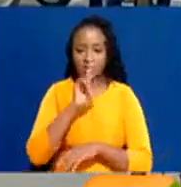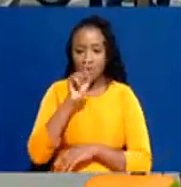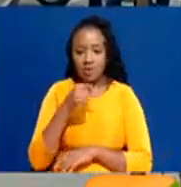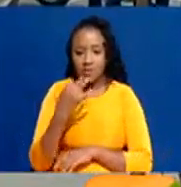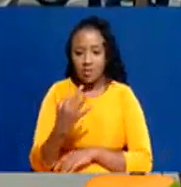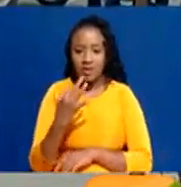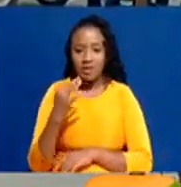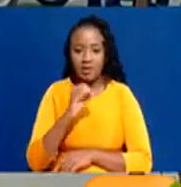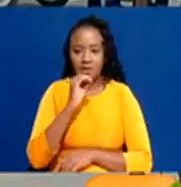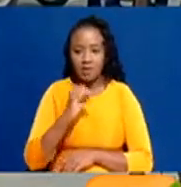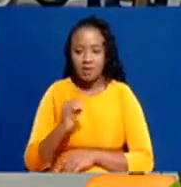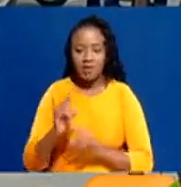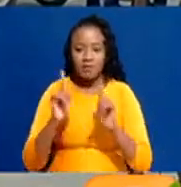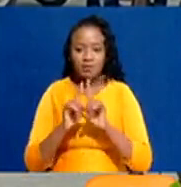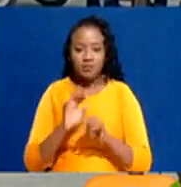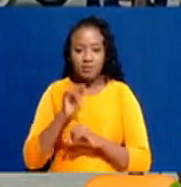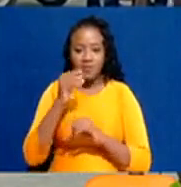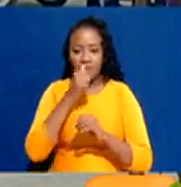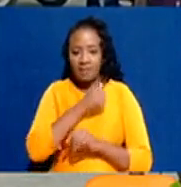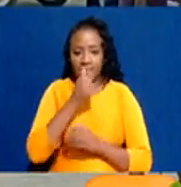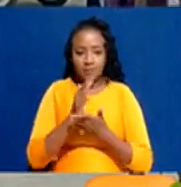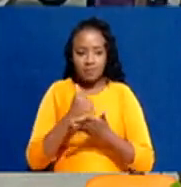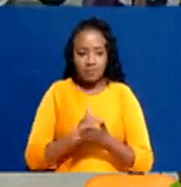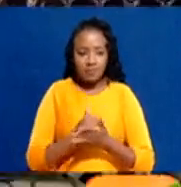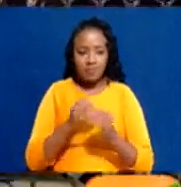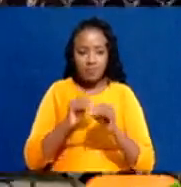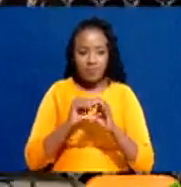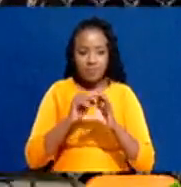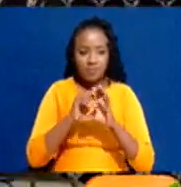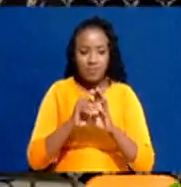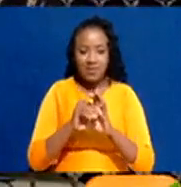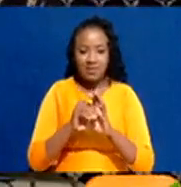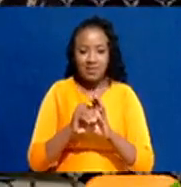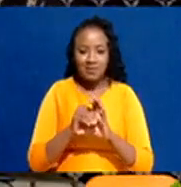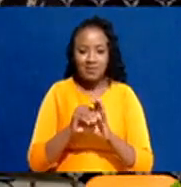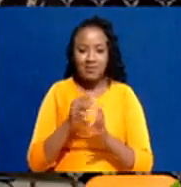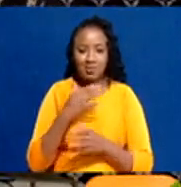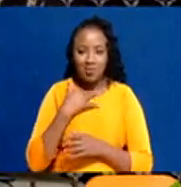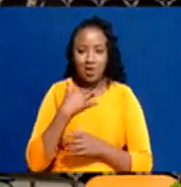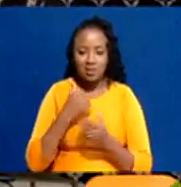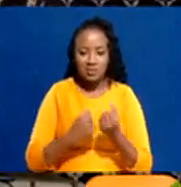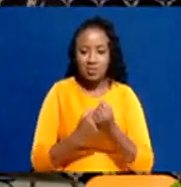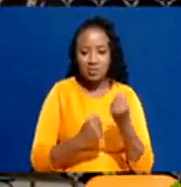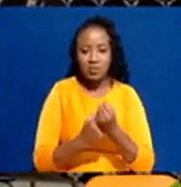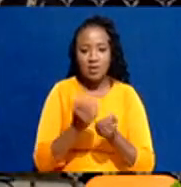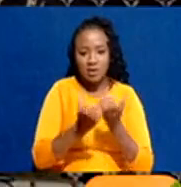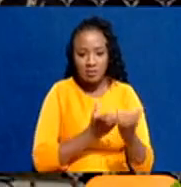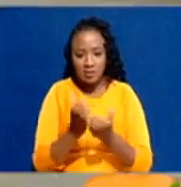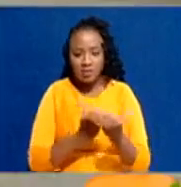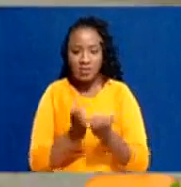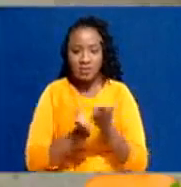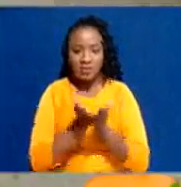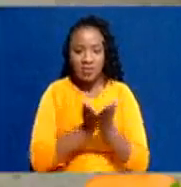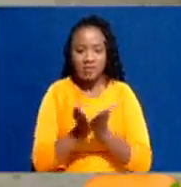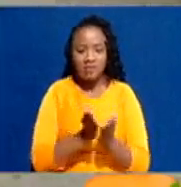these gaps that private sector investors and partners seek to close by providing financial services and business support